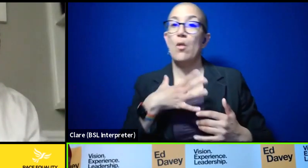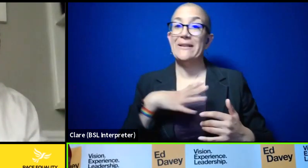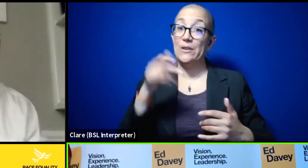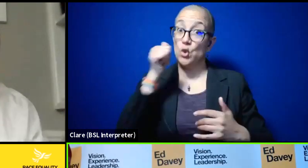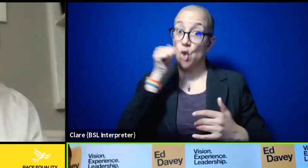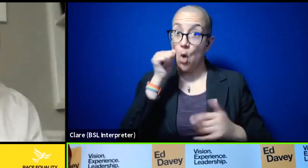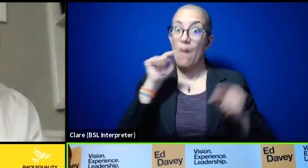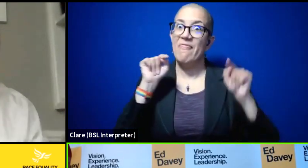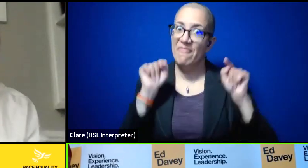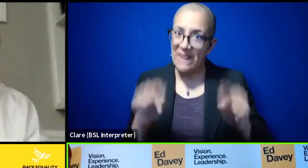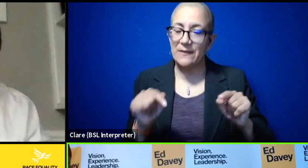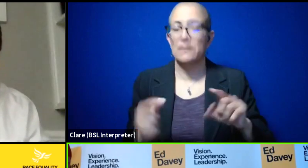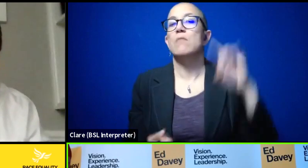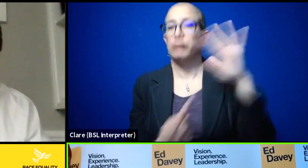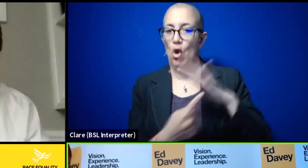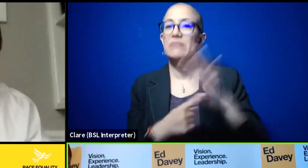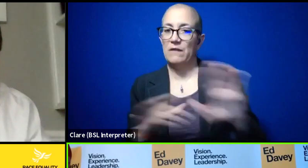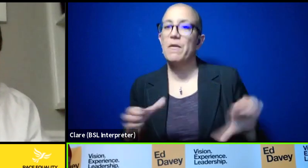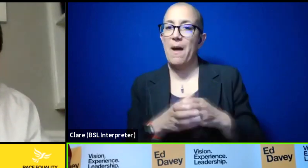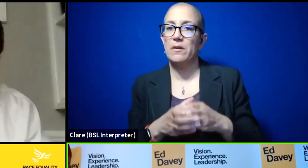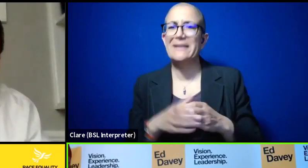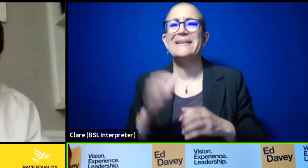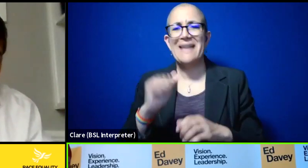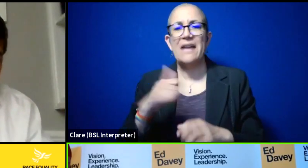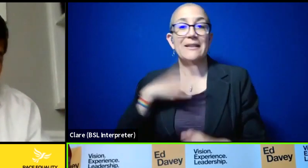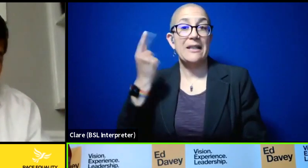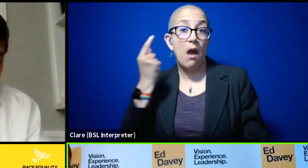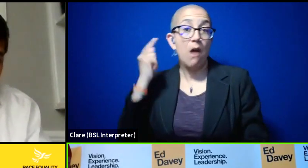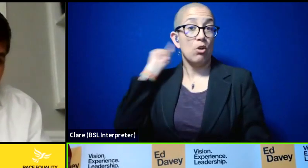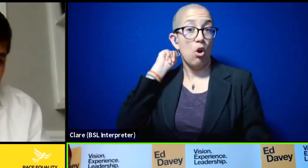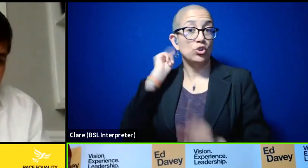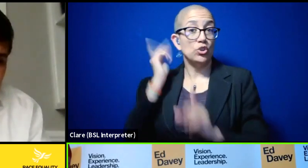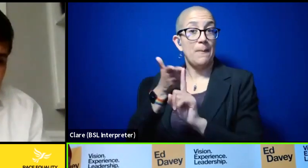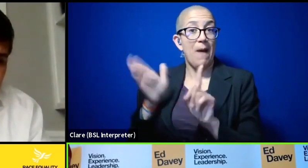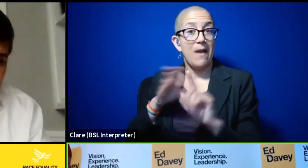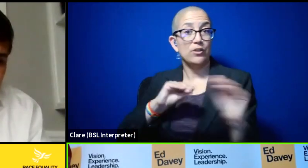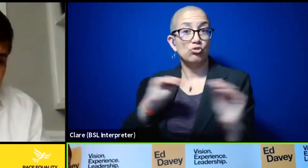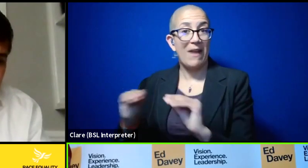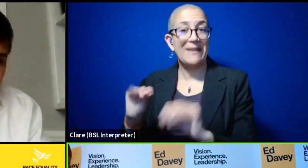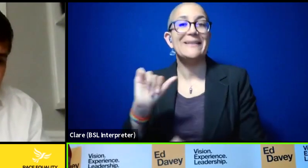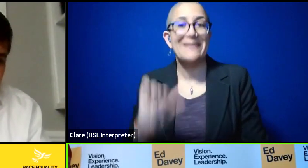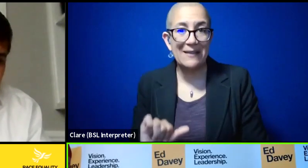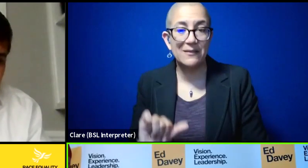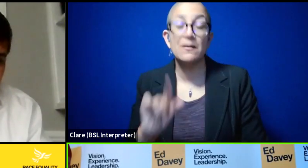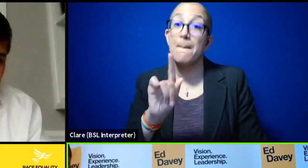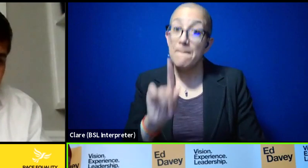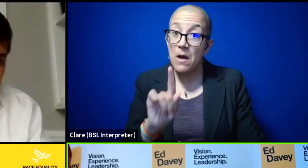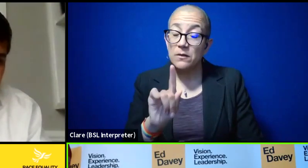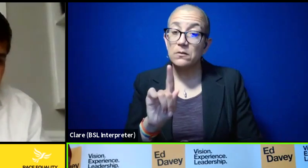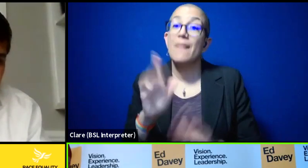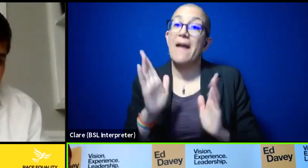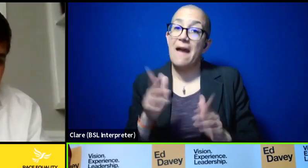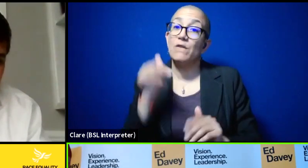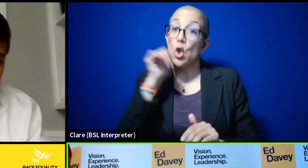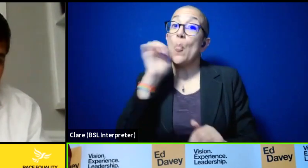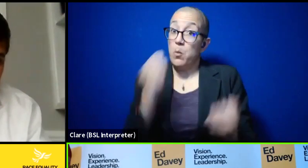party. Yes, they've got to have the unconscious bias training, but they've got to know that they'll be judged by how they